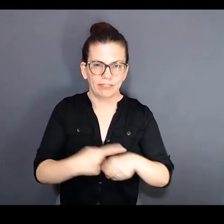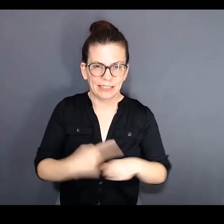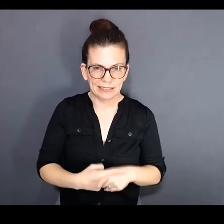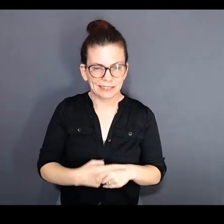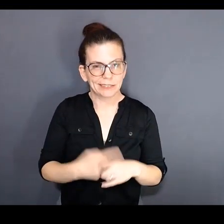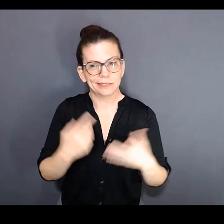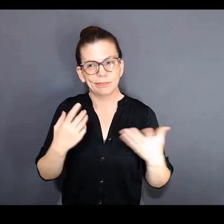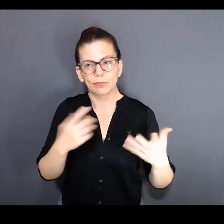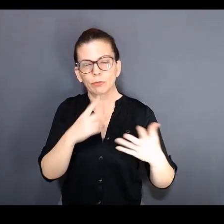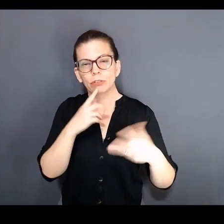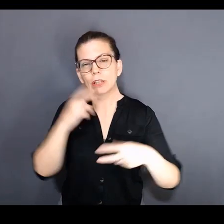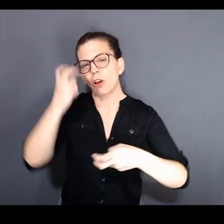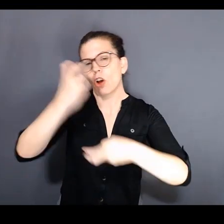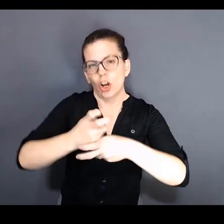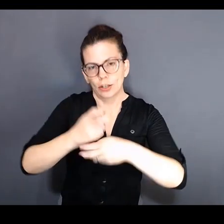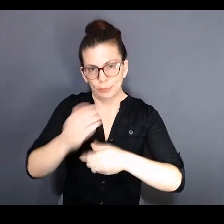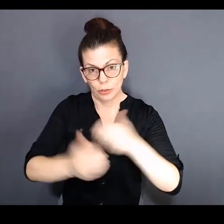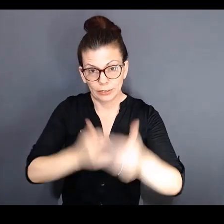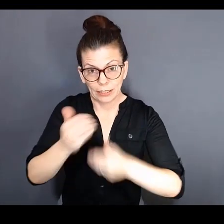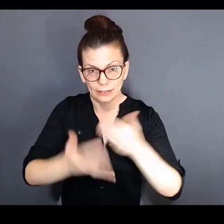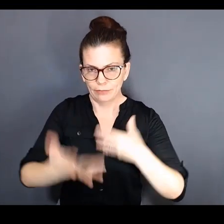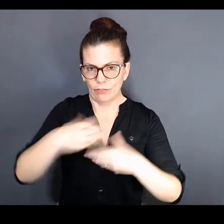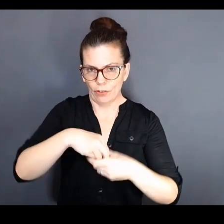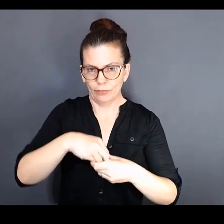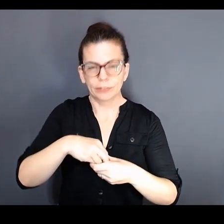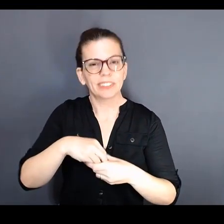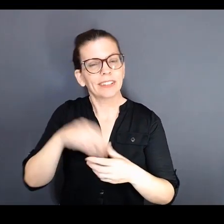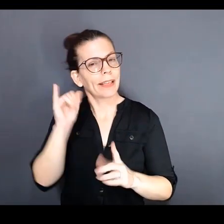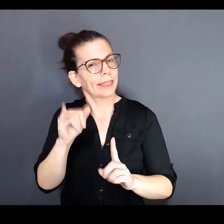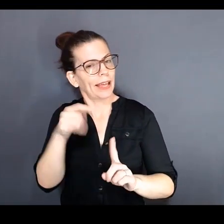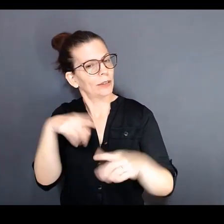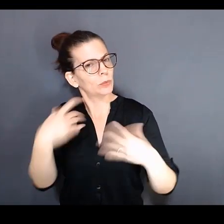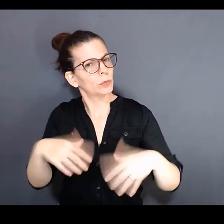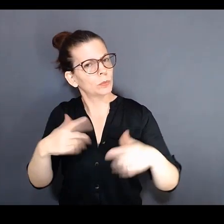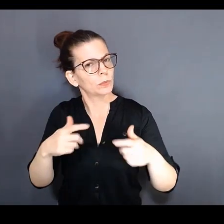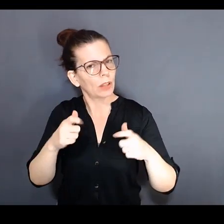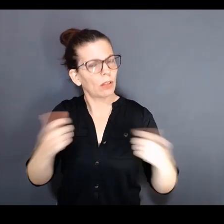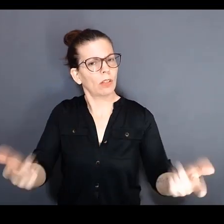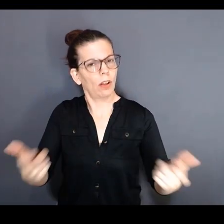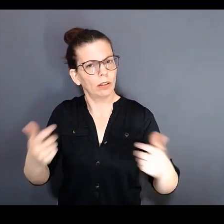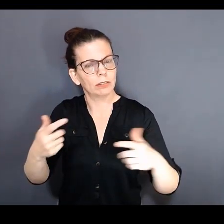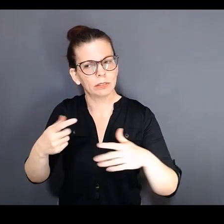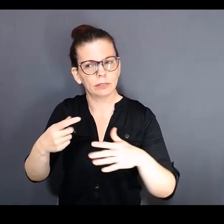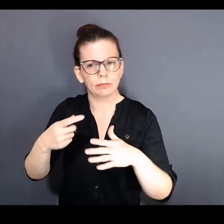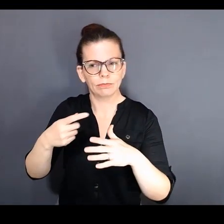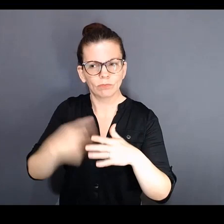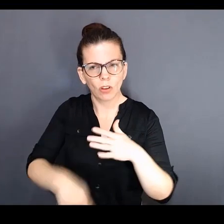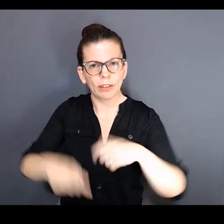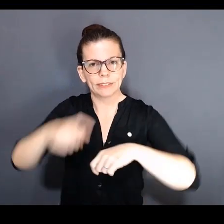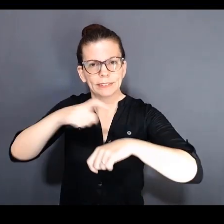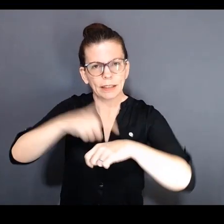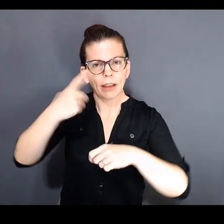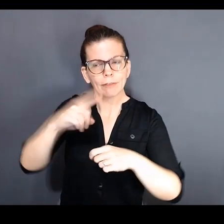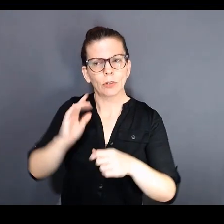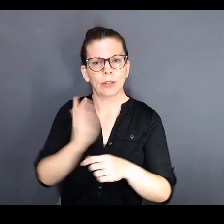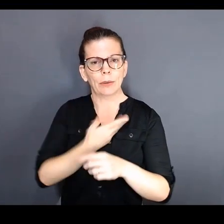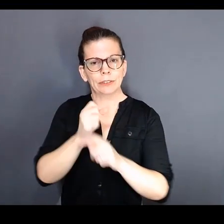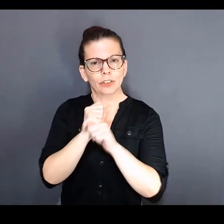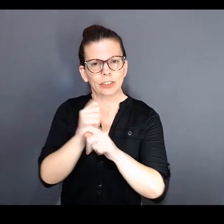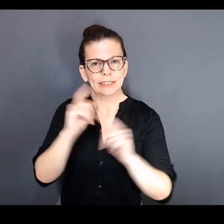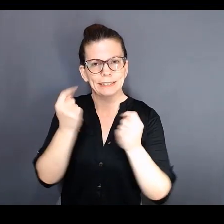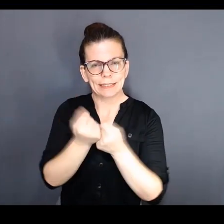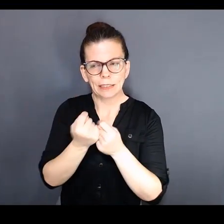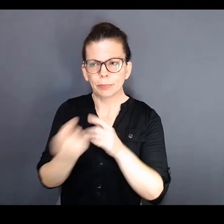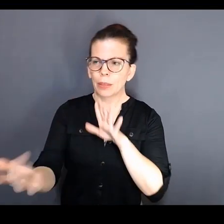of like I would say thought process that went into it, which was a significant overhead for security teams.